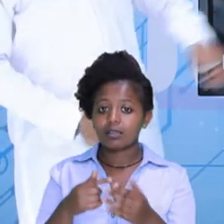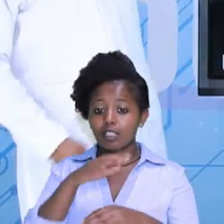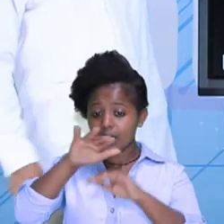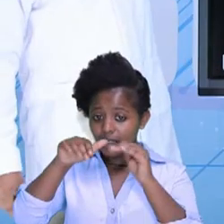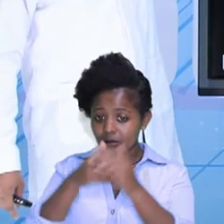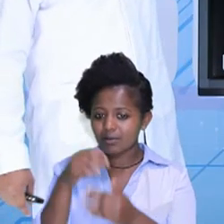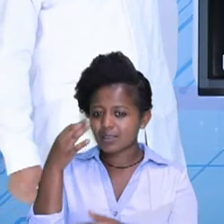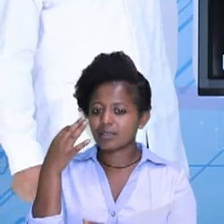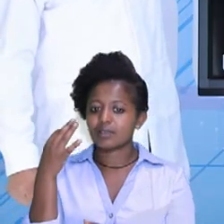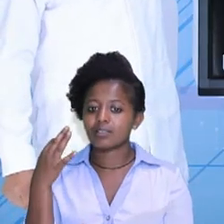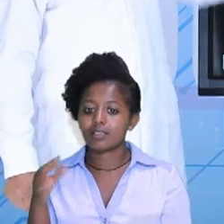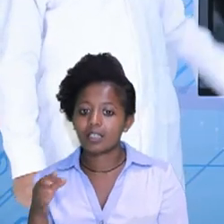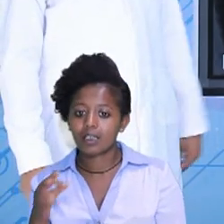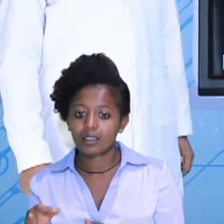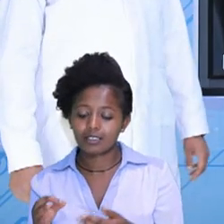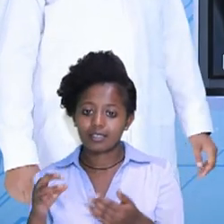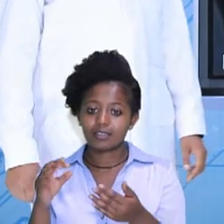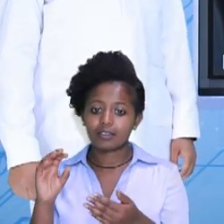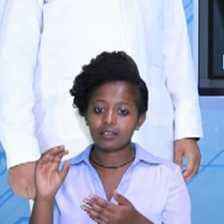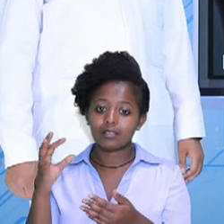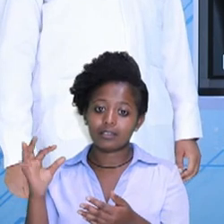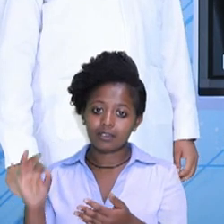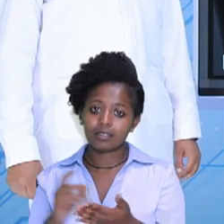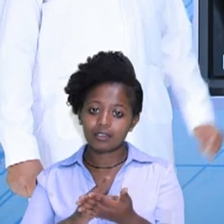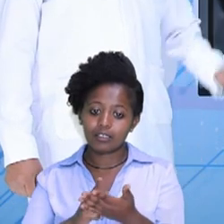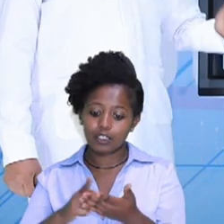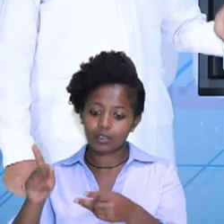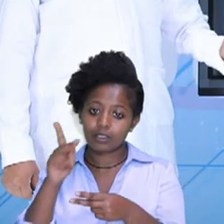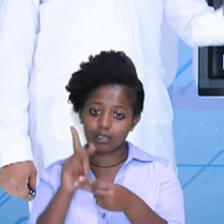included 9,000 kilometers.